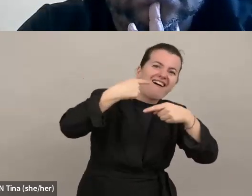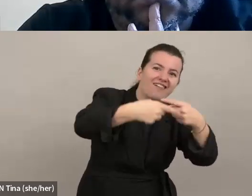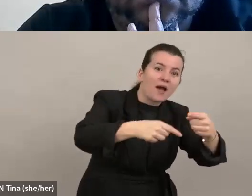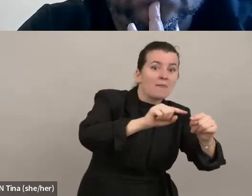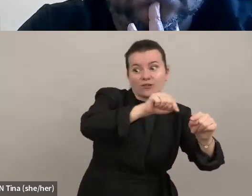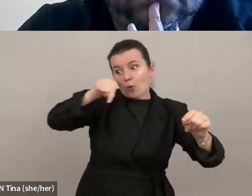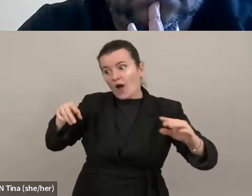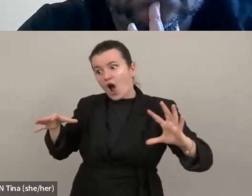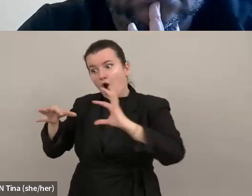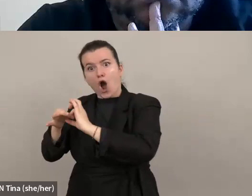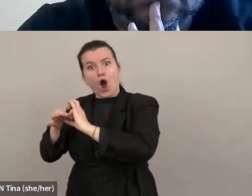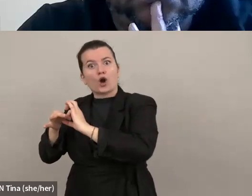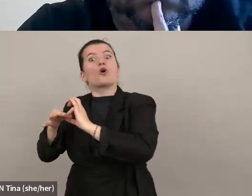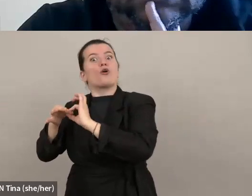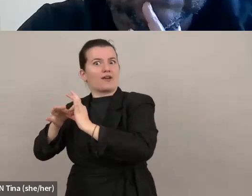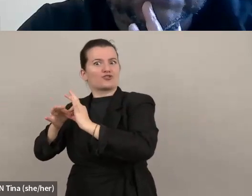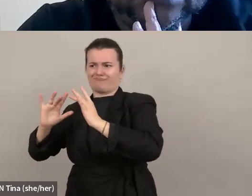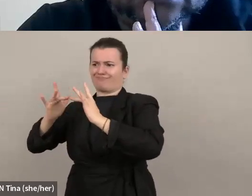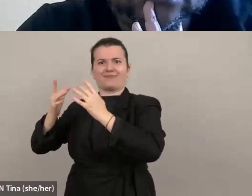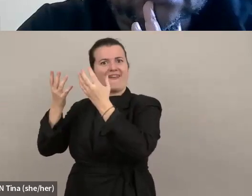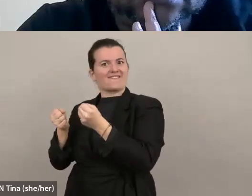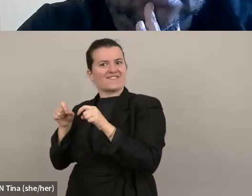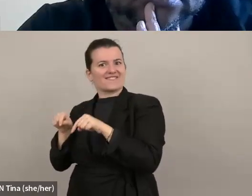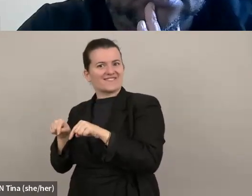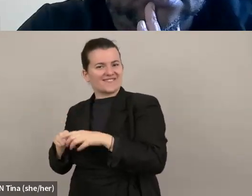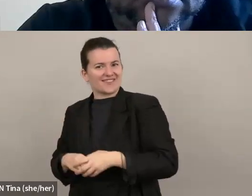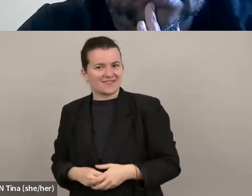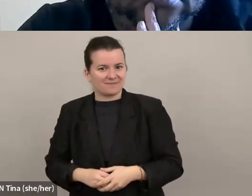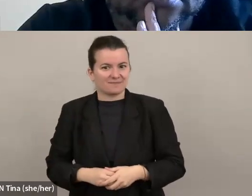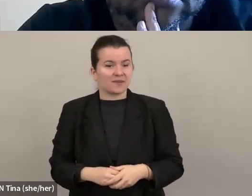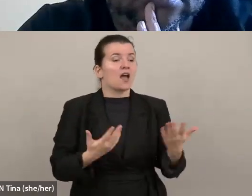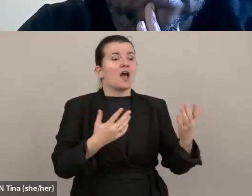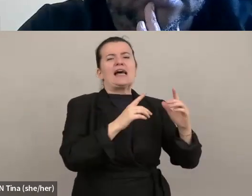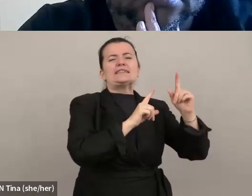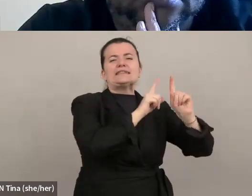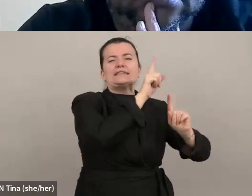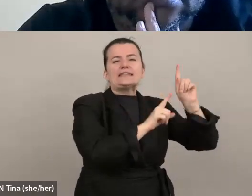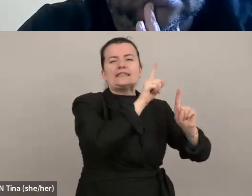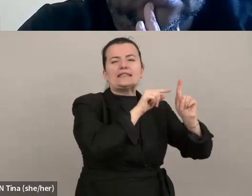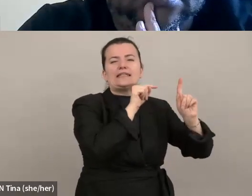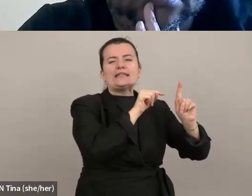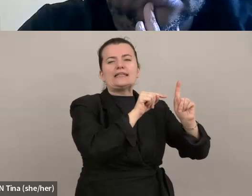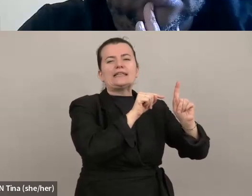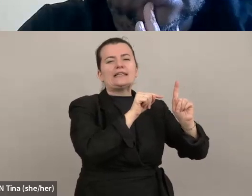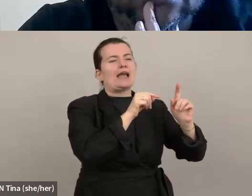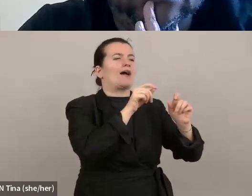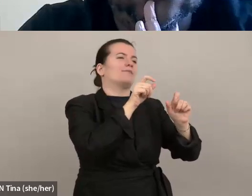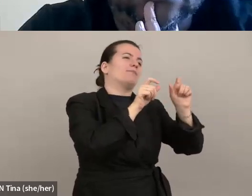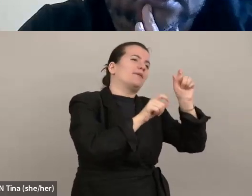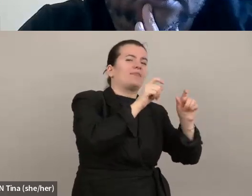something back, you know, because people who have been in the cities have often gained